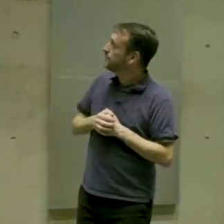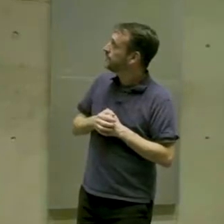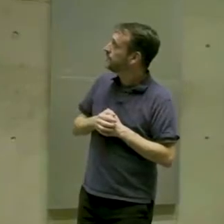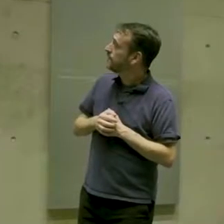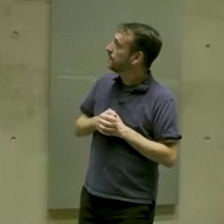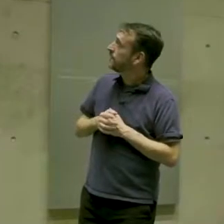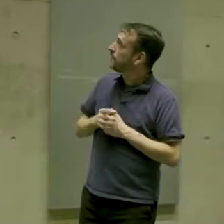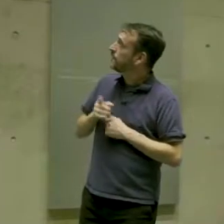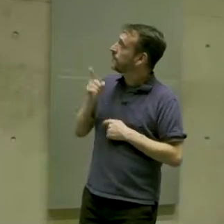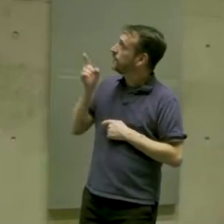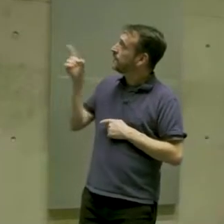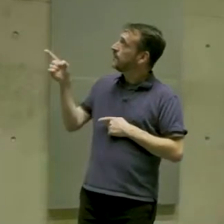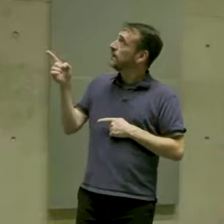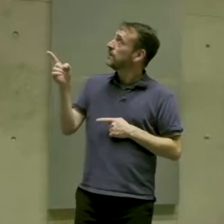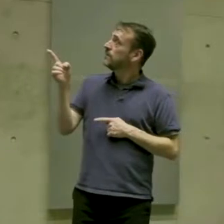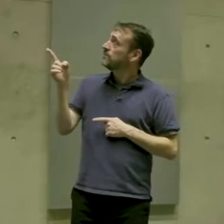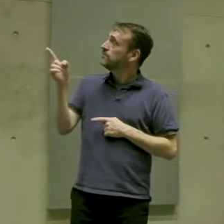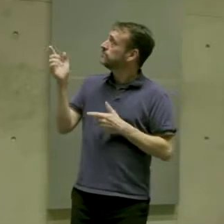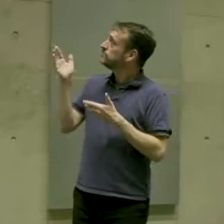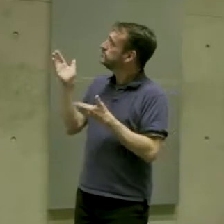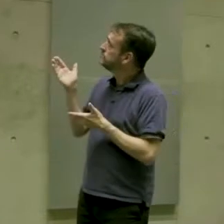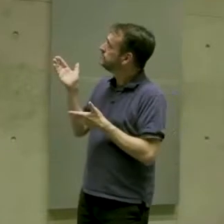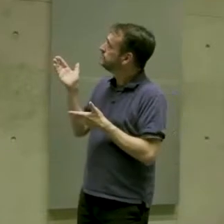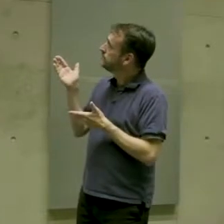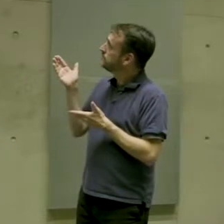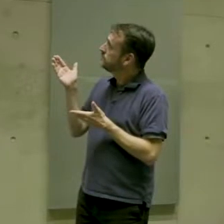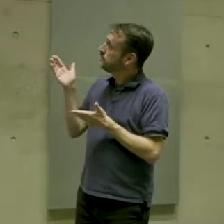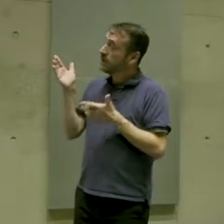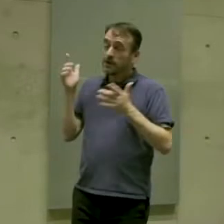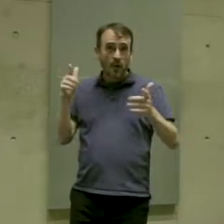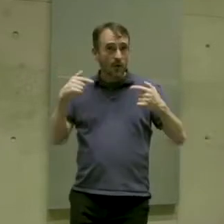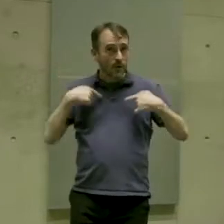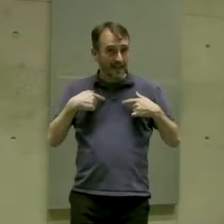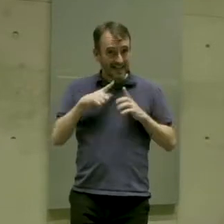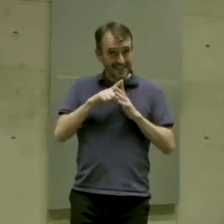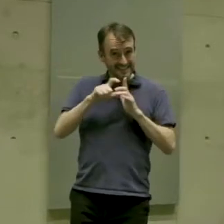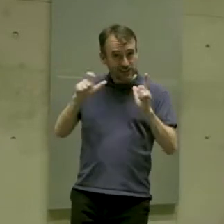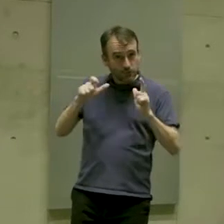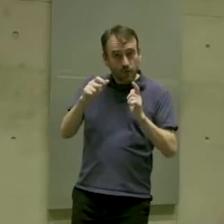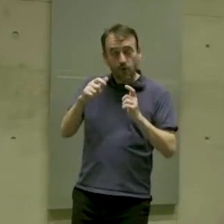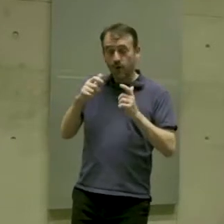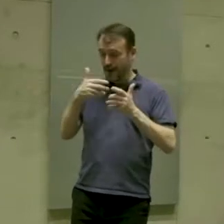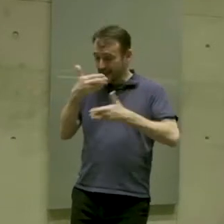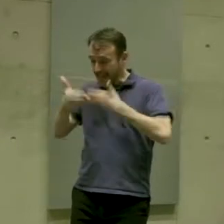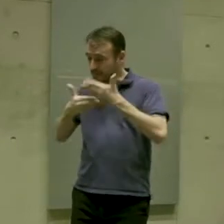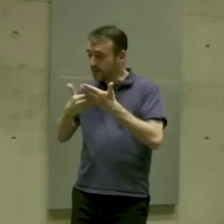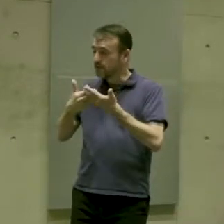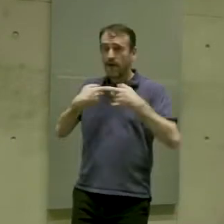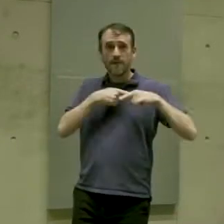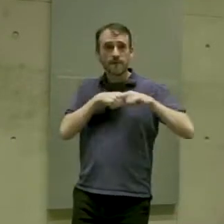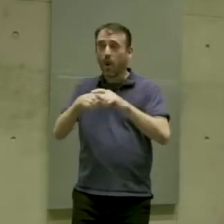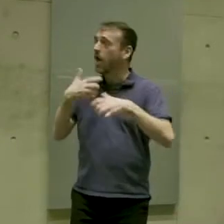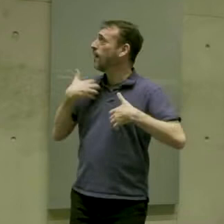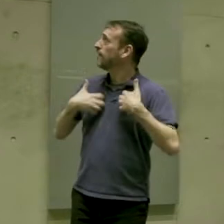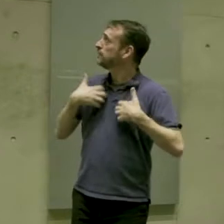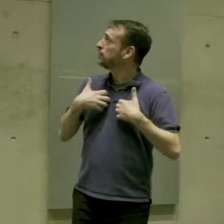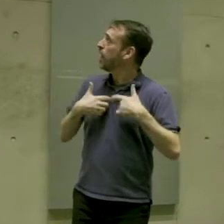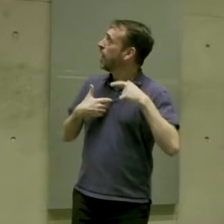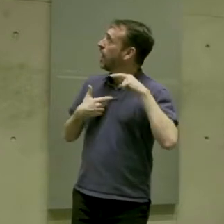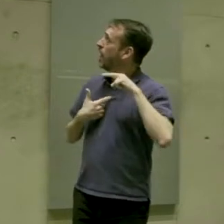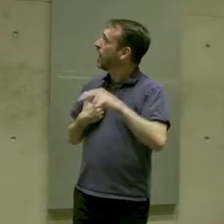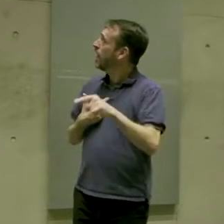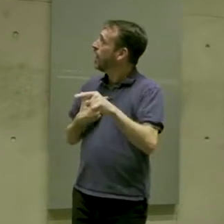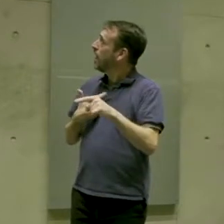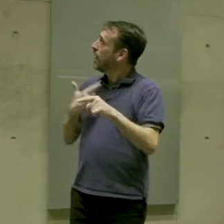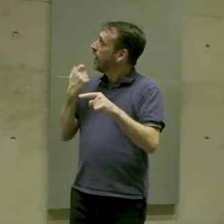Digital narratives primarily follow the trajectory of adventure, a work considered venerable only by the techies who first played it in the